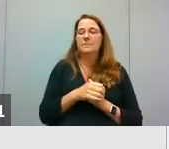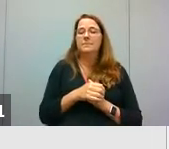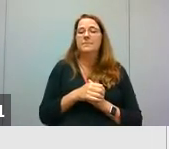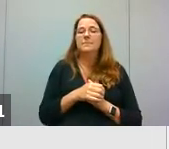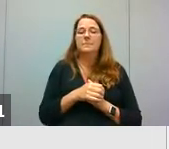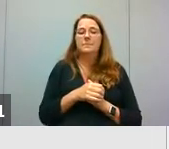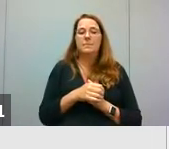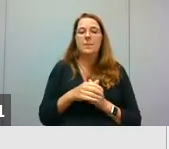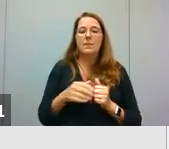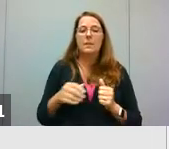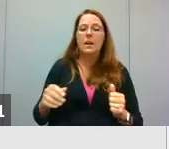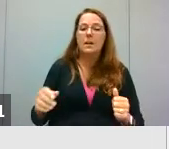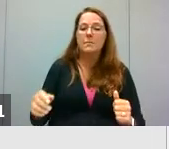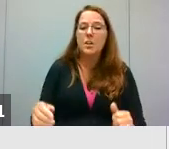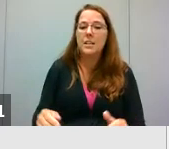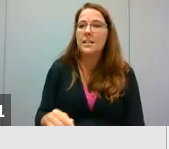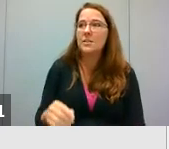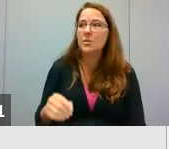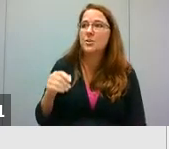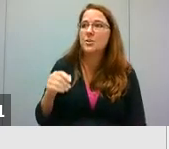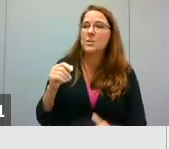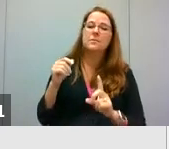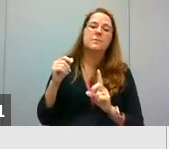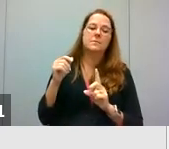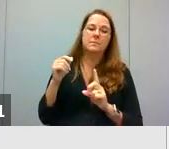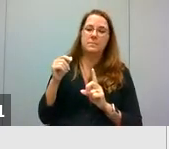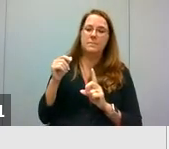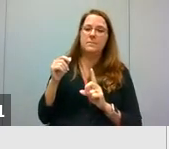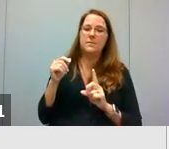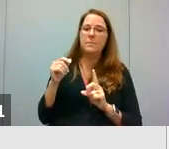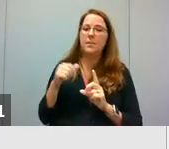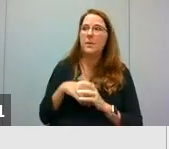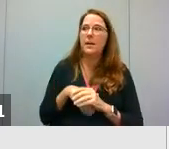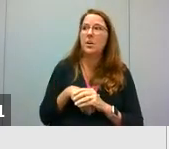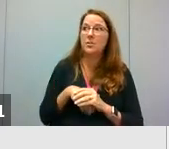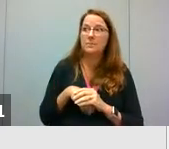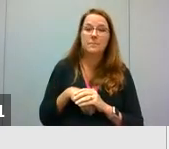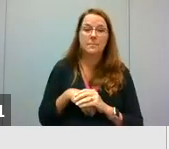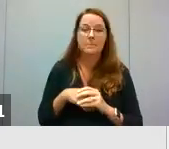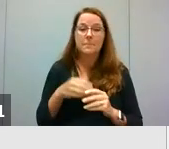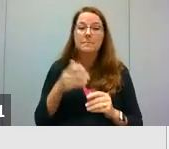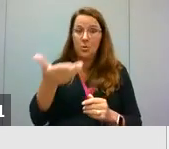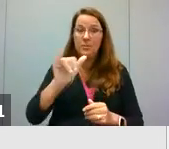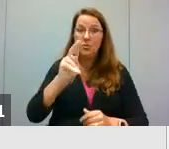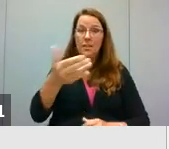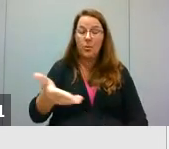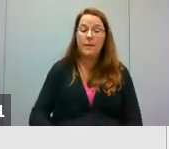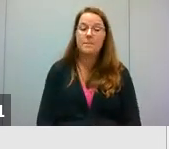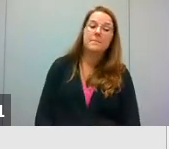Someone going to say something? Question about the bylaws? All right, Jenny, go ahead.